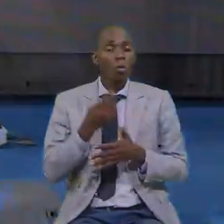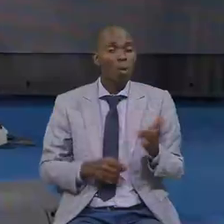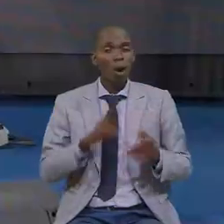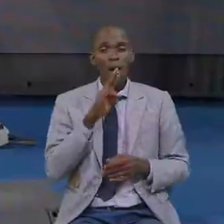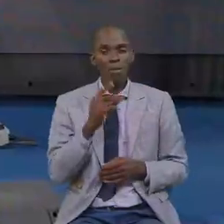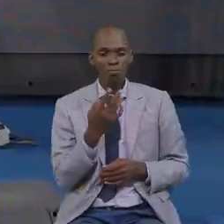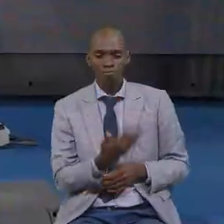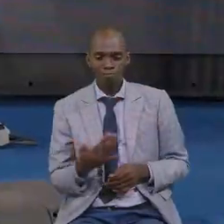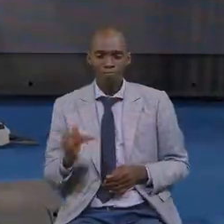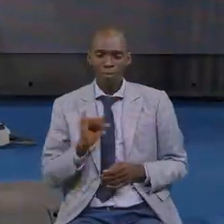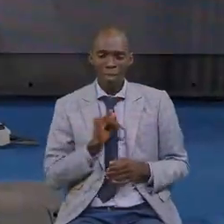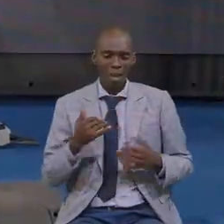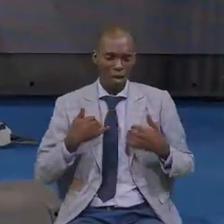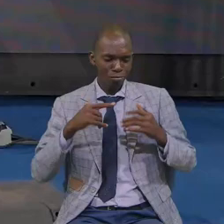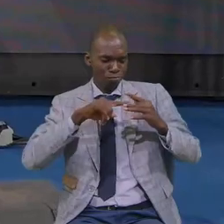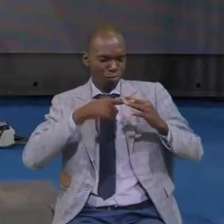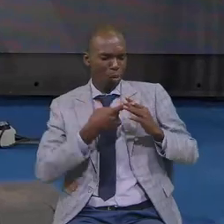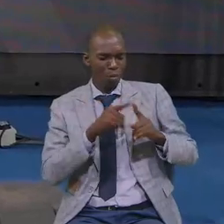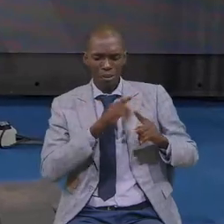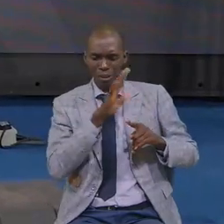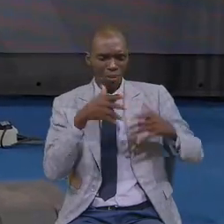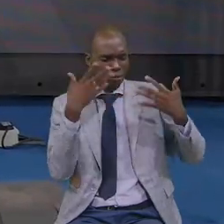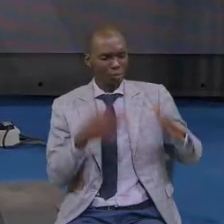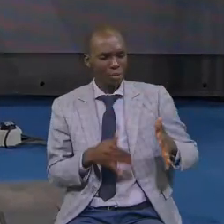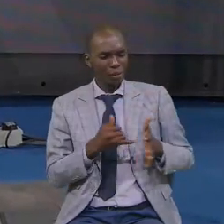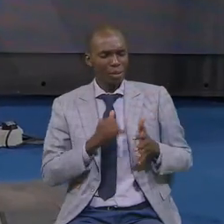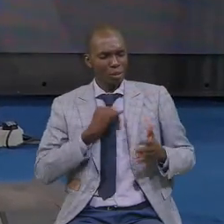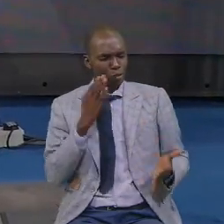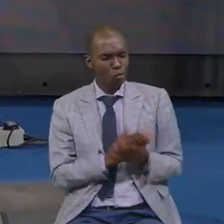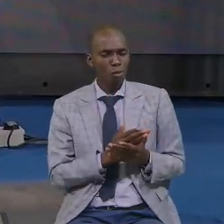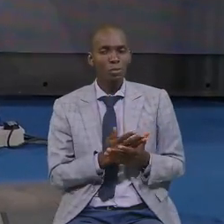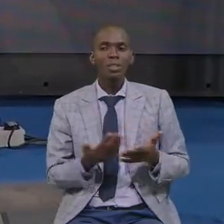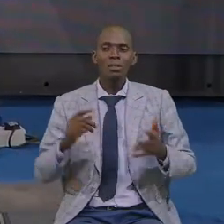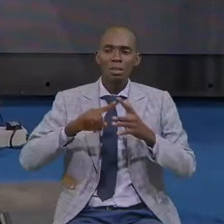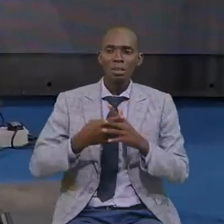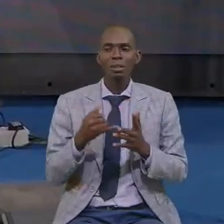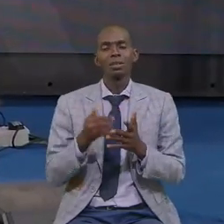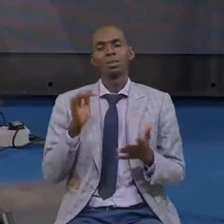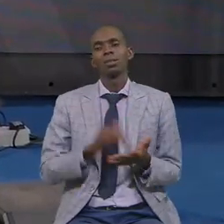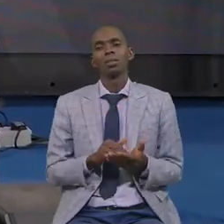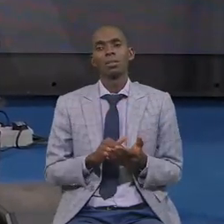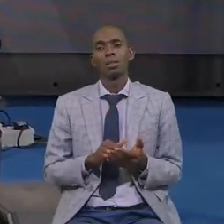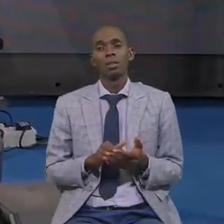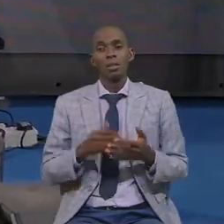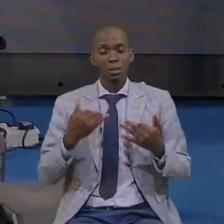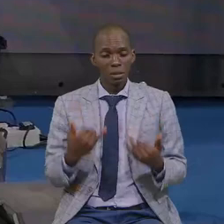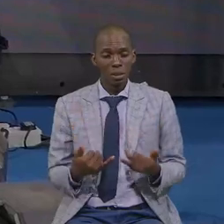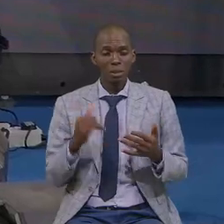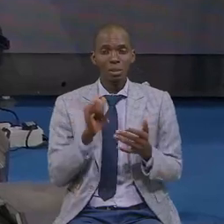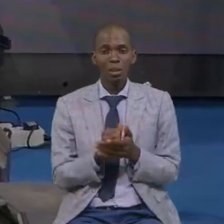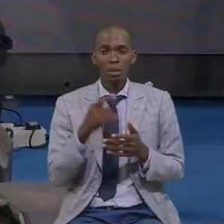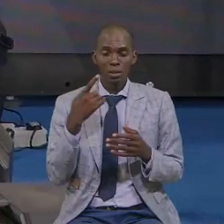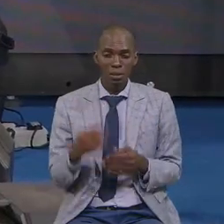have not finished and I quit? Pick them up again while the message is